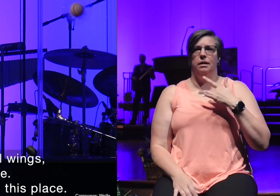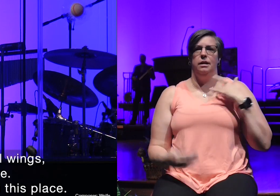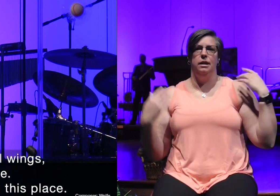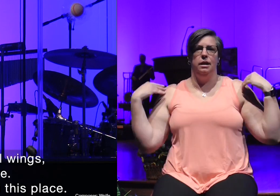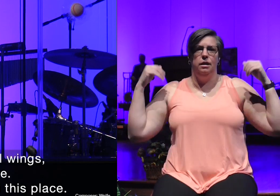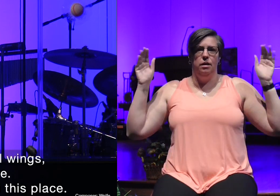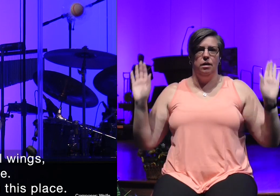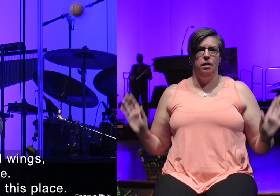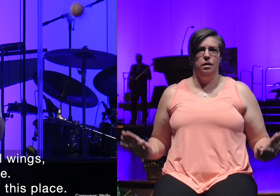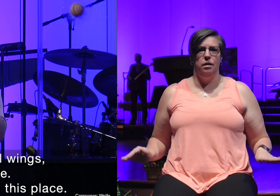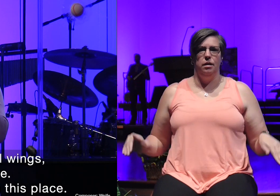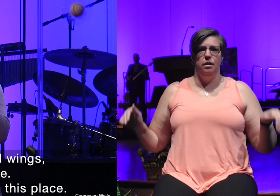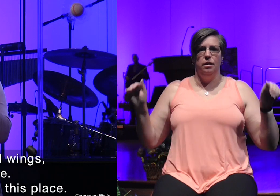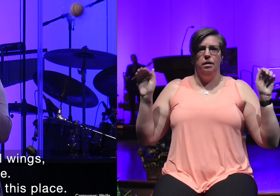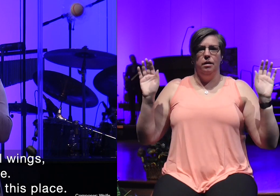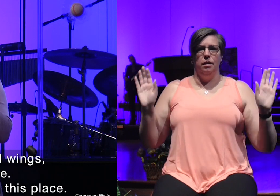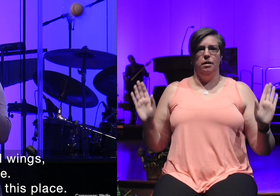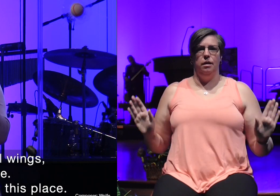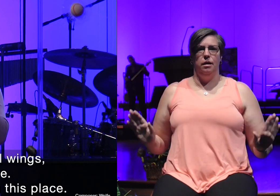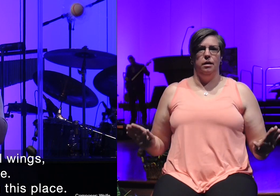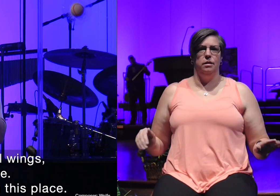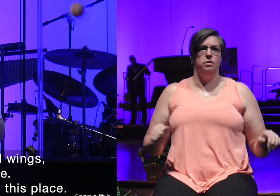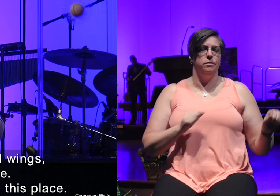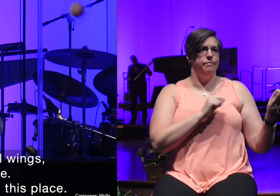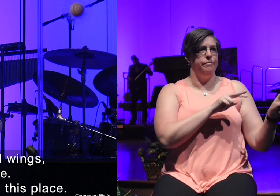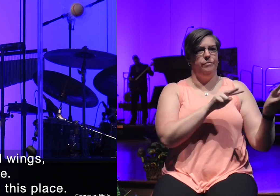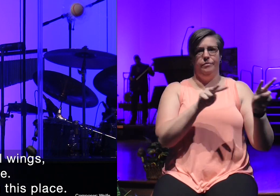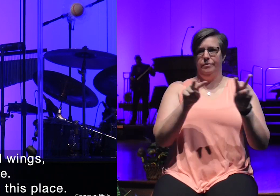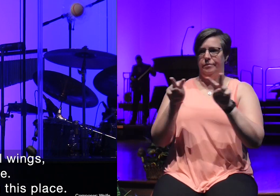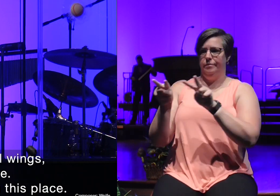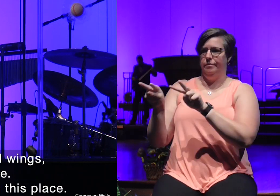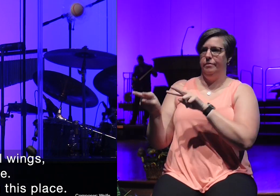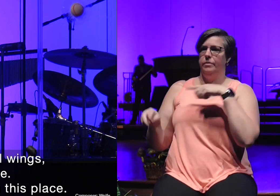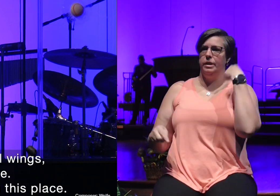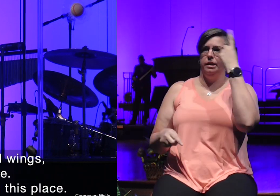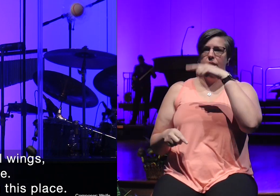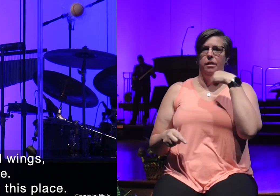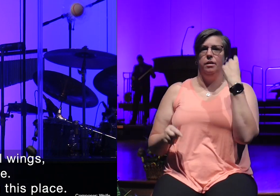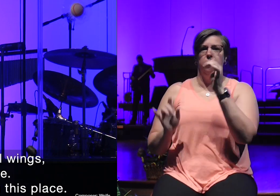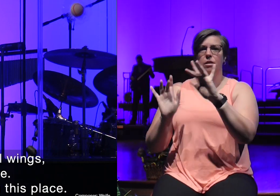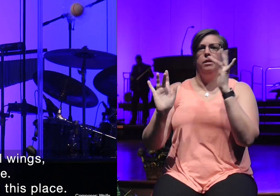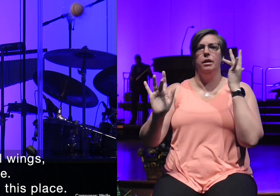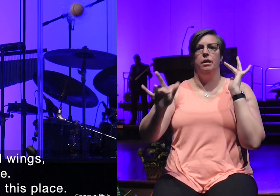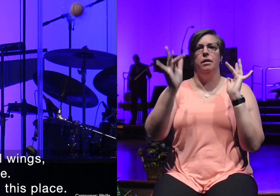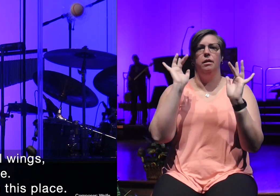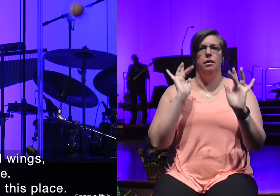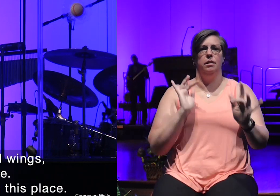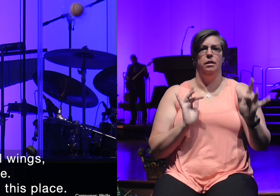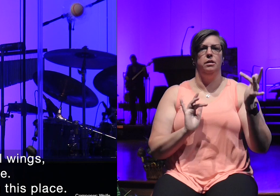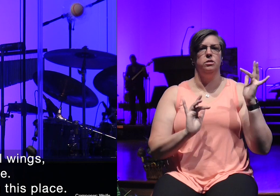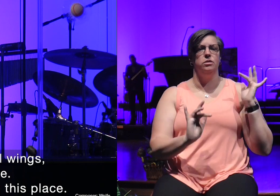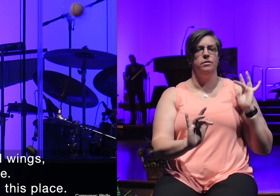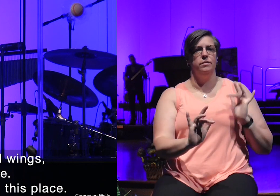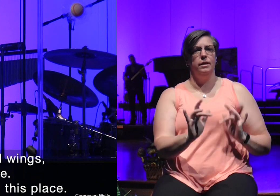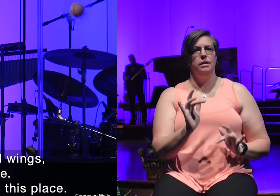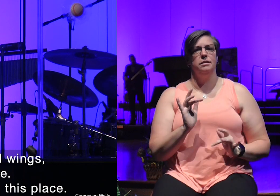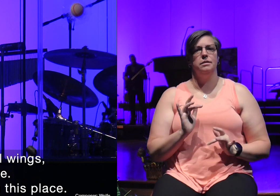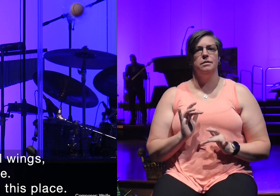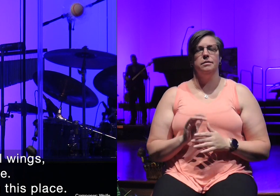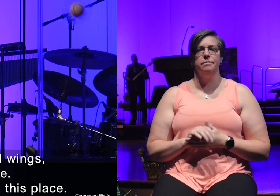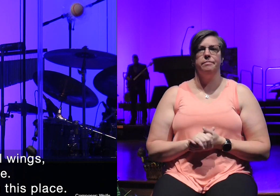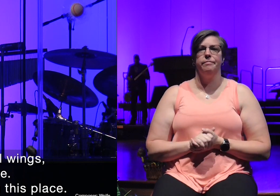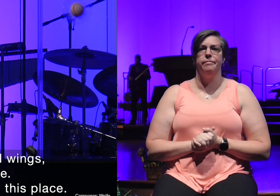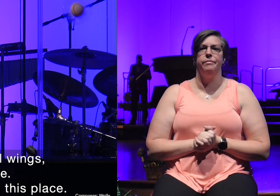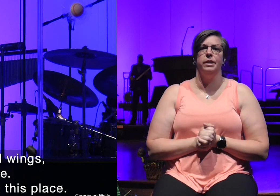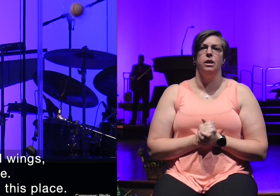I can hear the brush of angel wings. I see glory on each